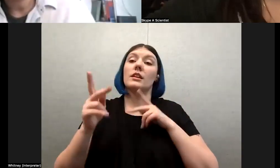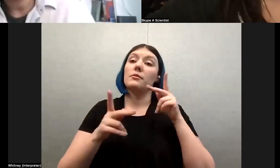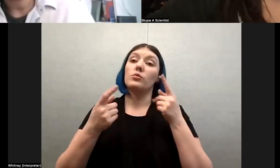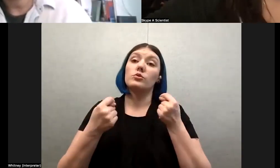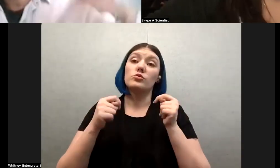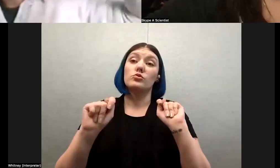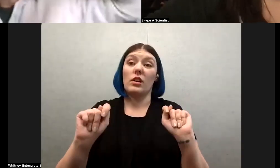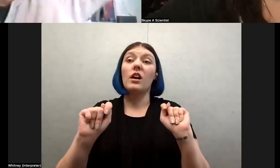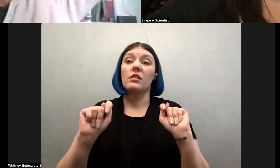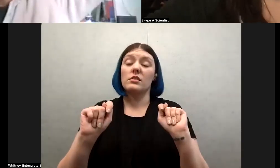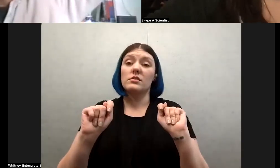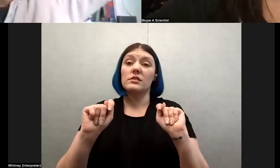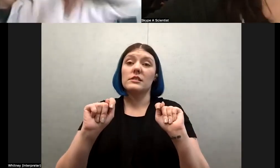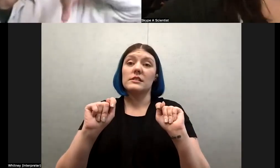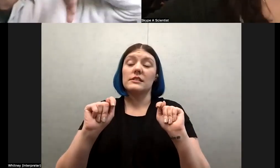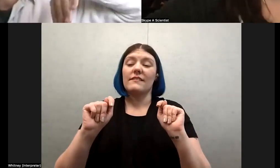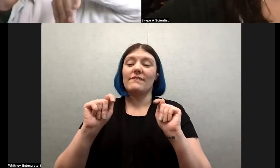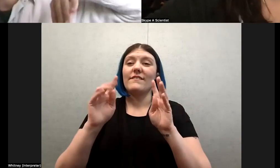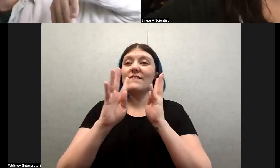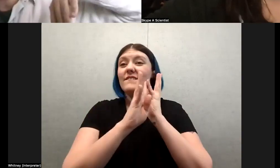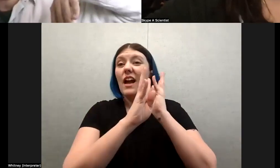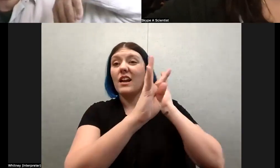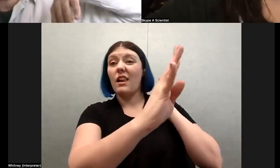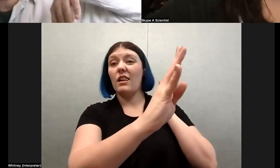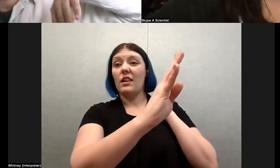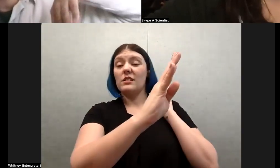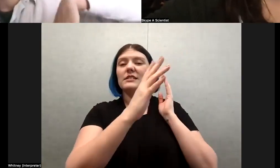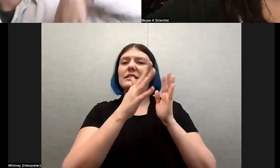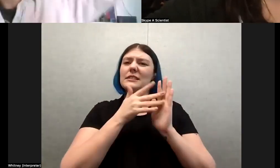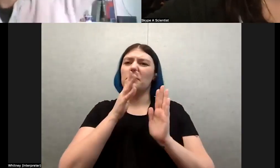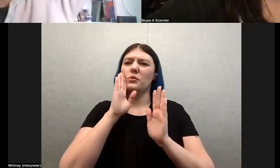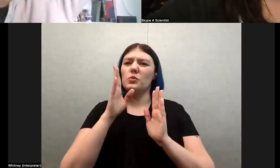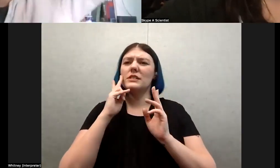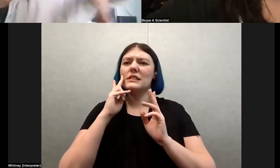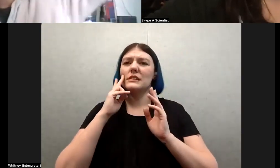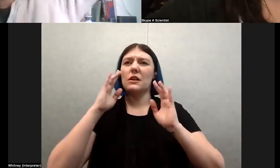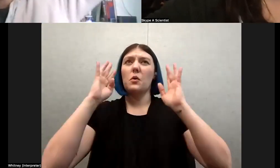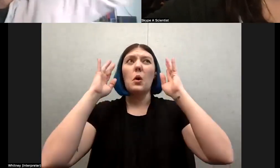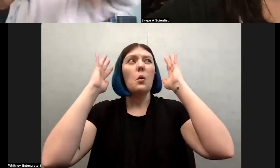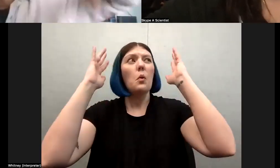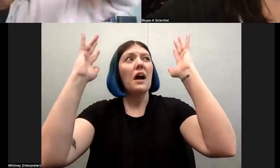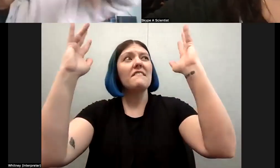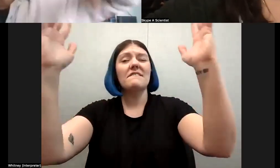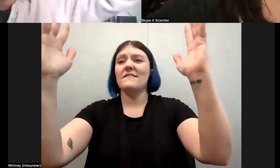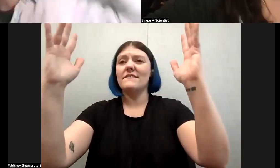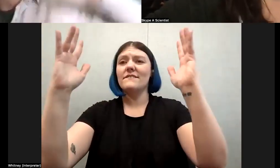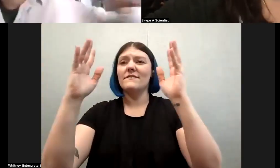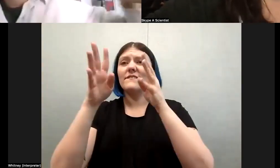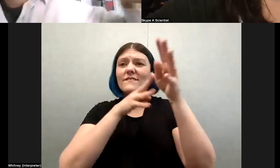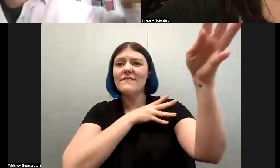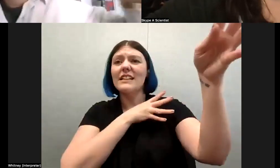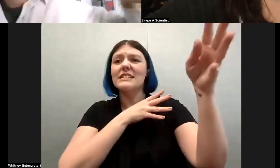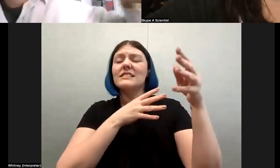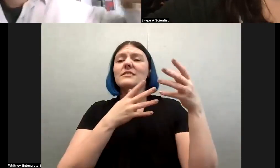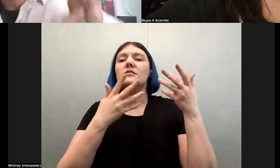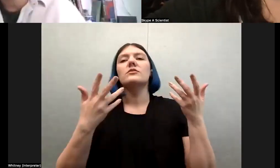hard to try and build like fences. If you drive down in Southern Florida, you'll see these really huge fences on the side of the highway, and that's to